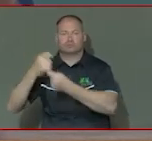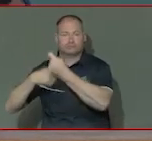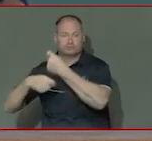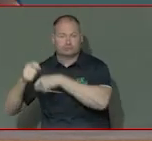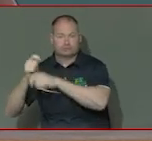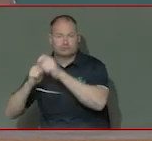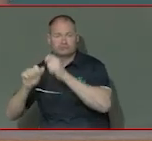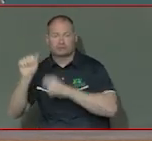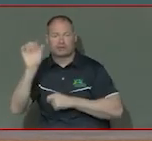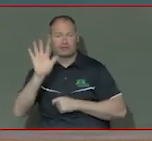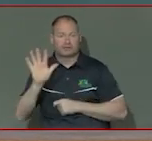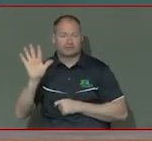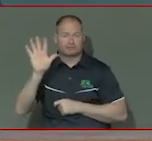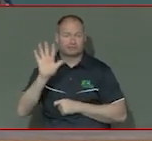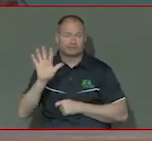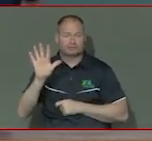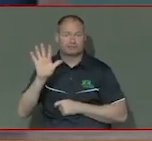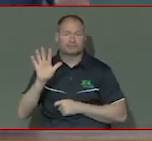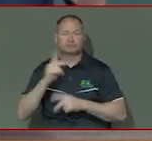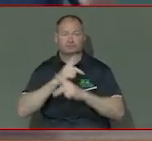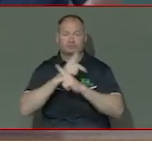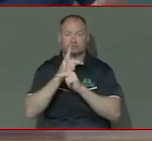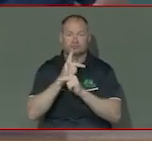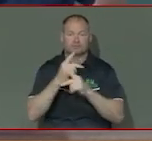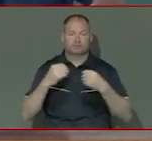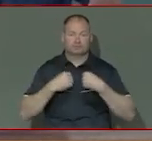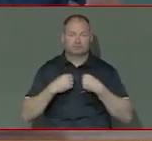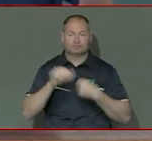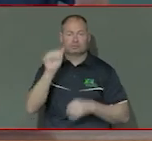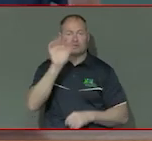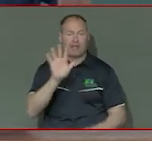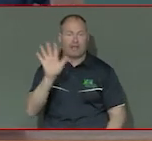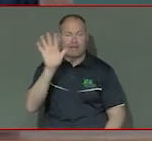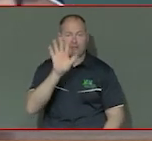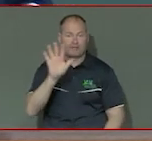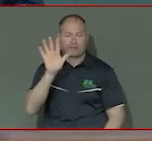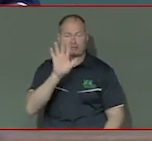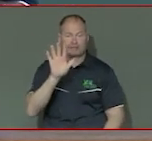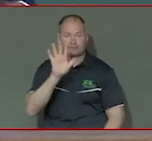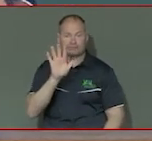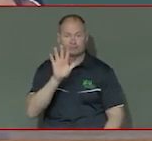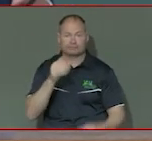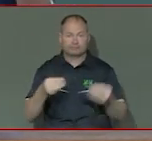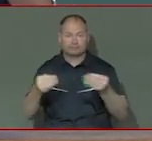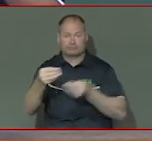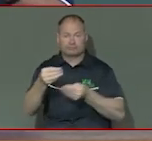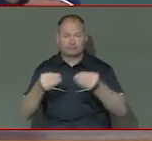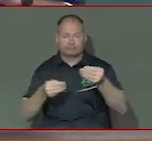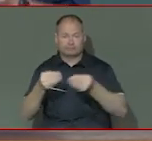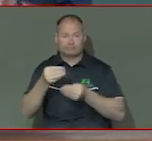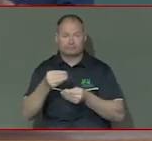average stock, your opening trading stock, closing trading